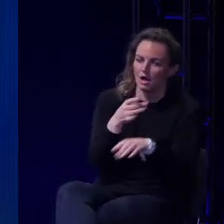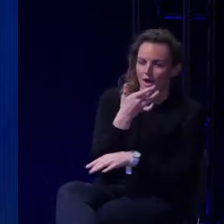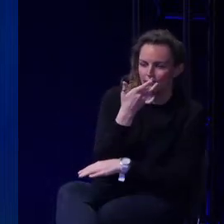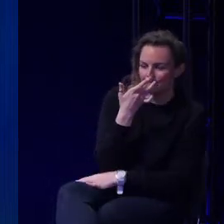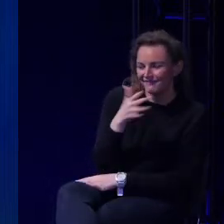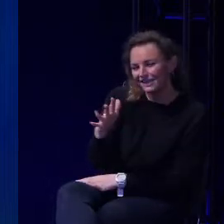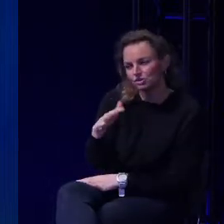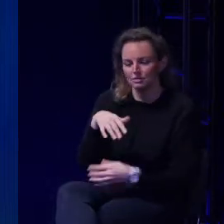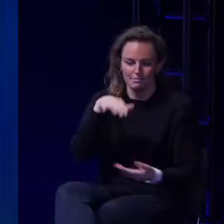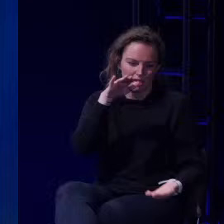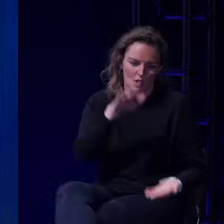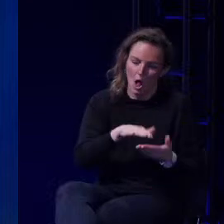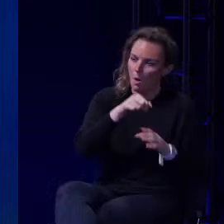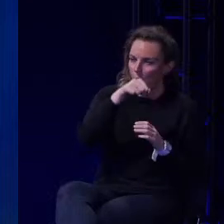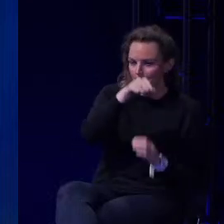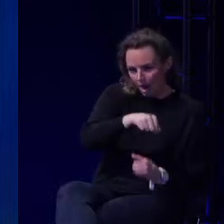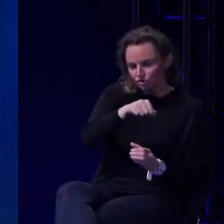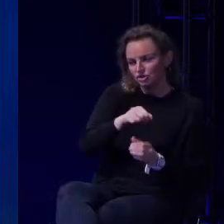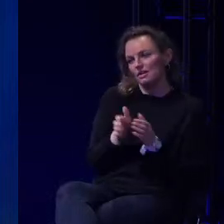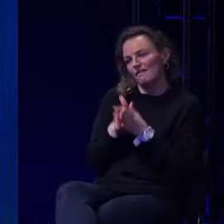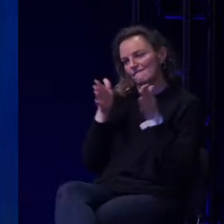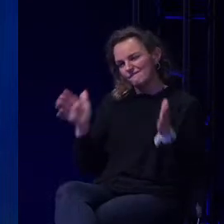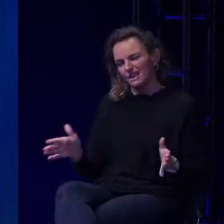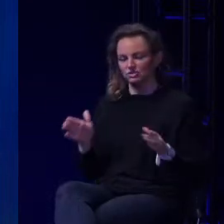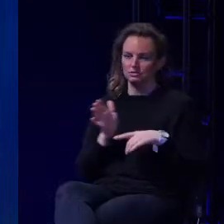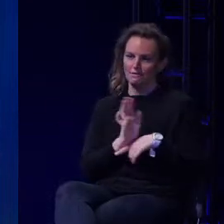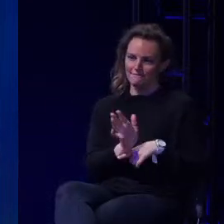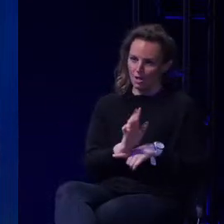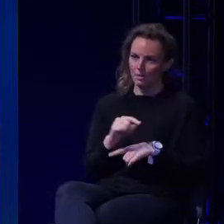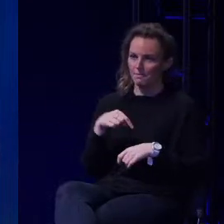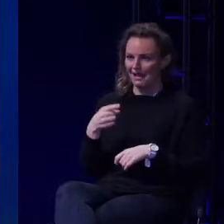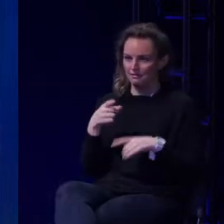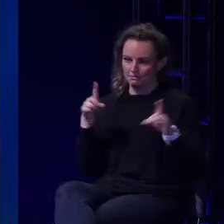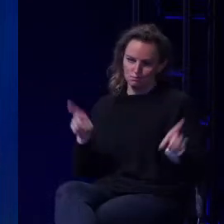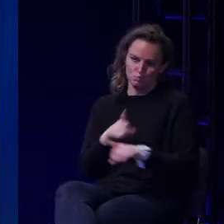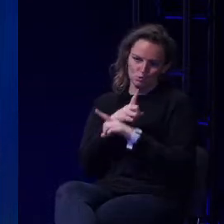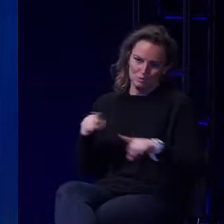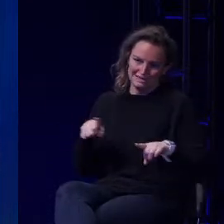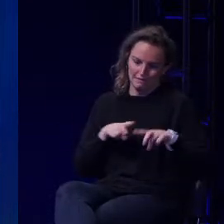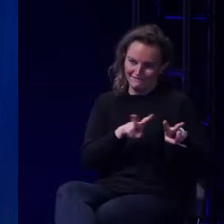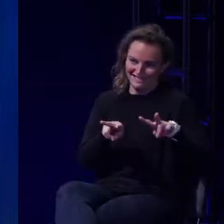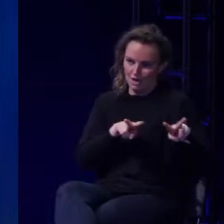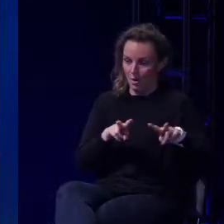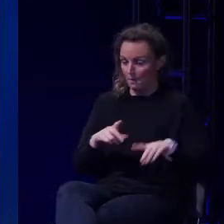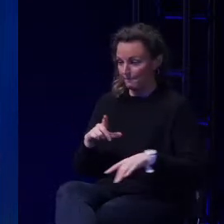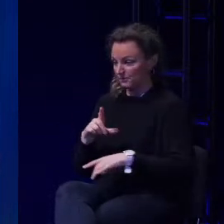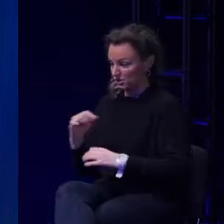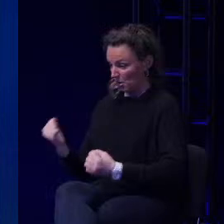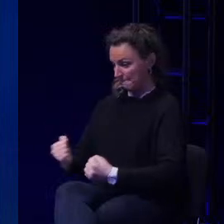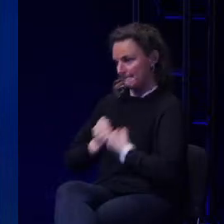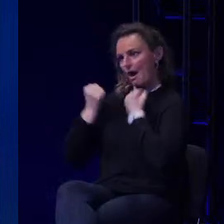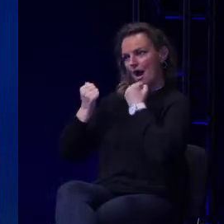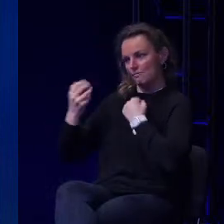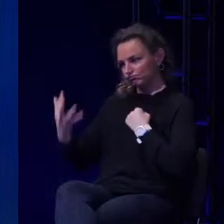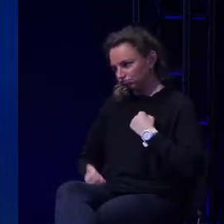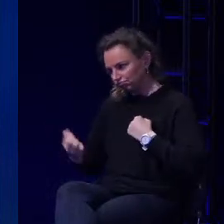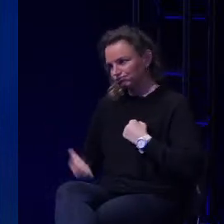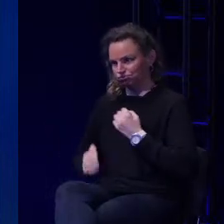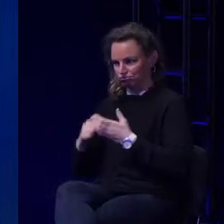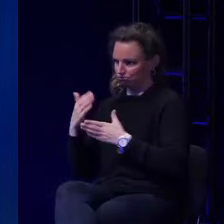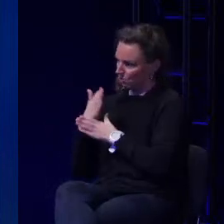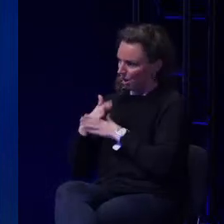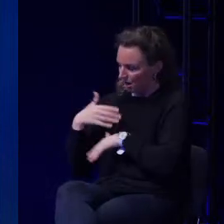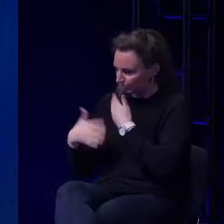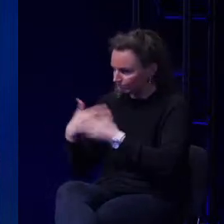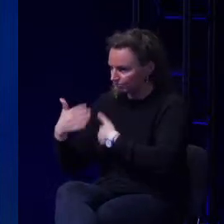Australian feature films and music videos, and so documentary became my bread and butter, but I would